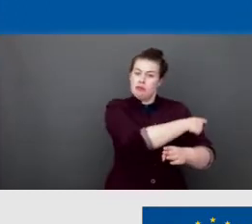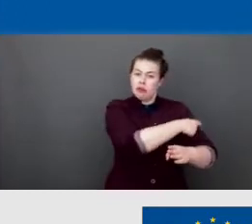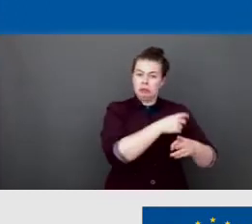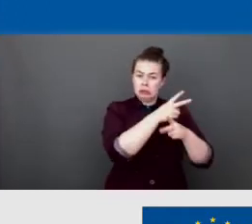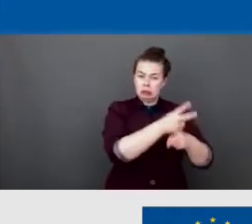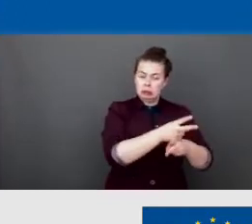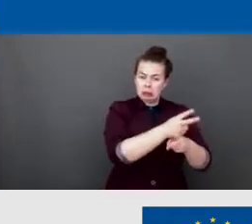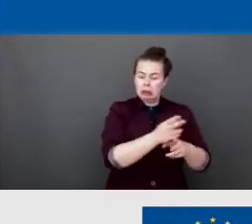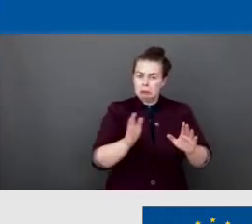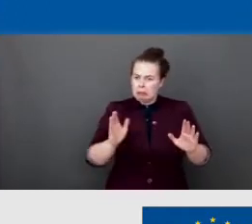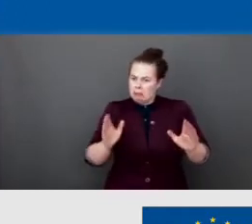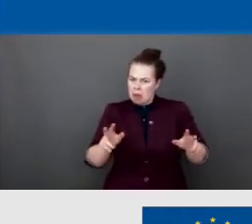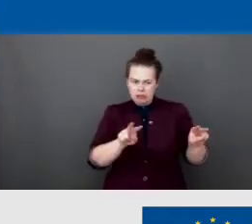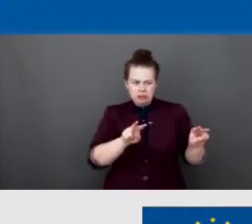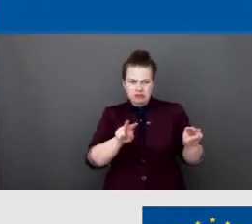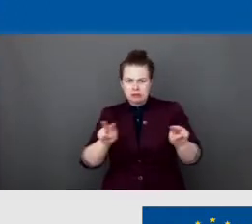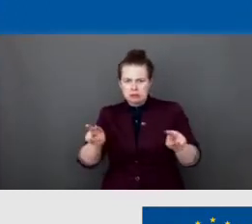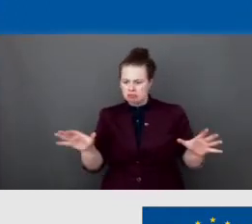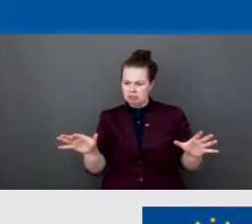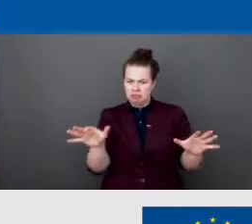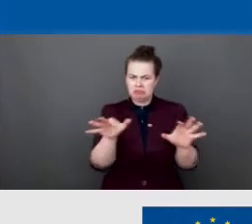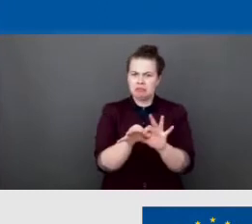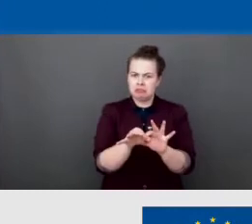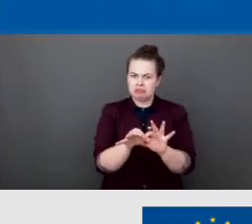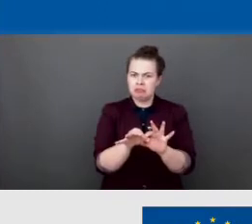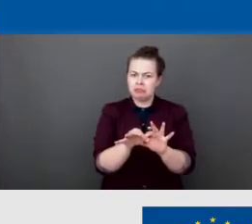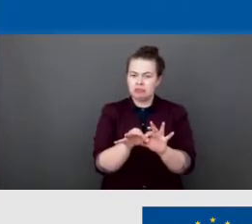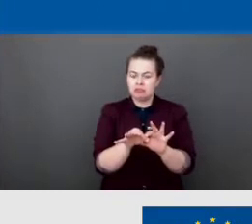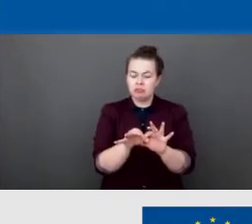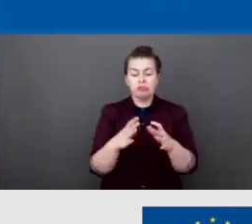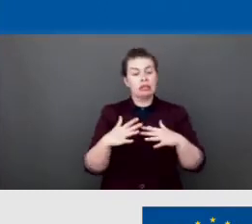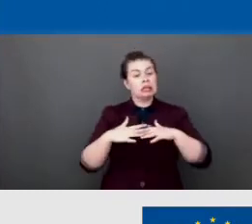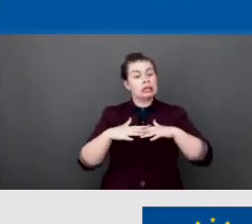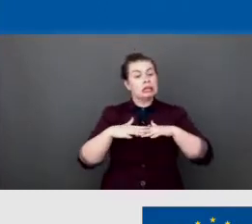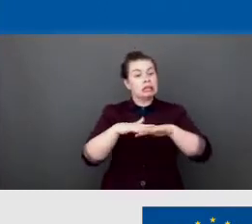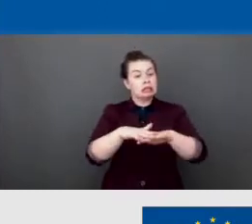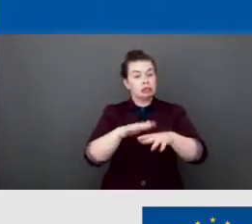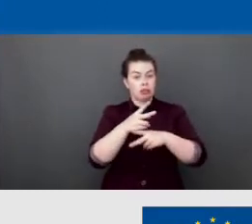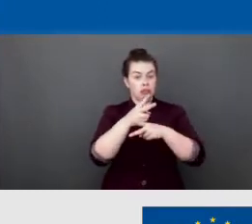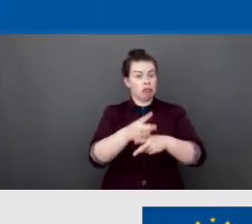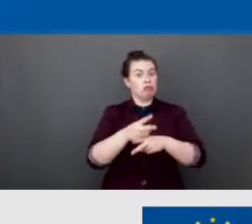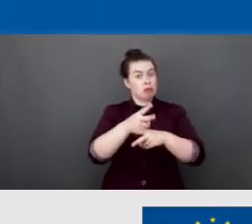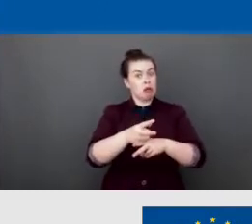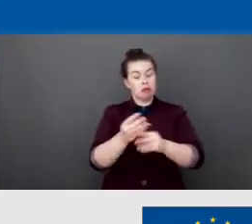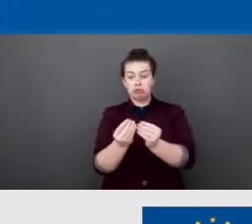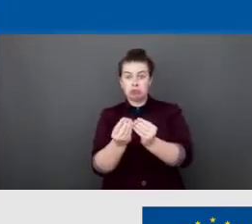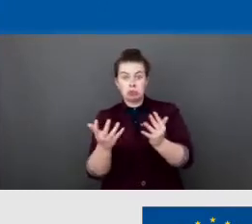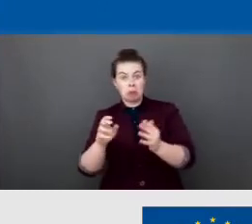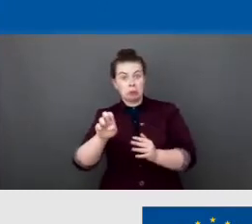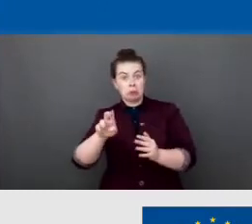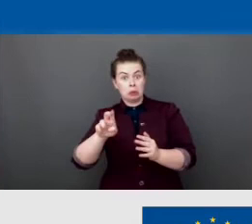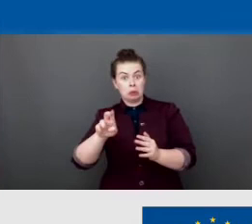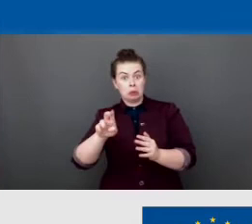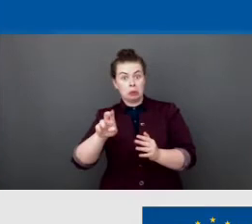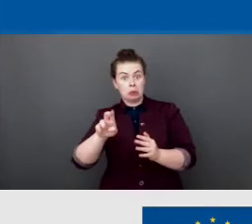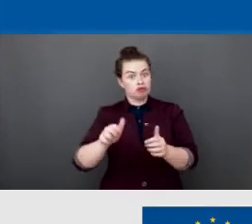community-based care requires integration between social and healthcare institutions and organizations. Although integrated care